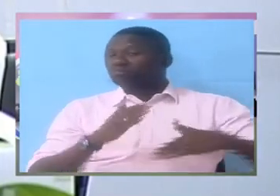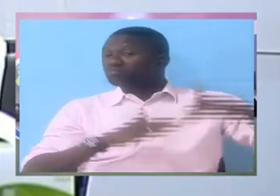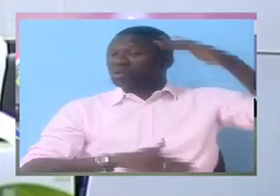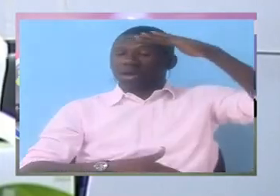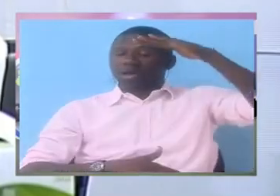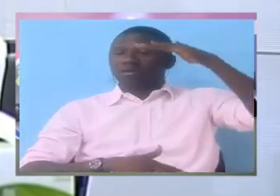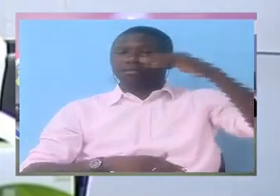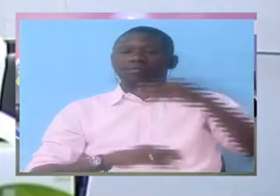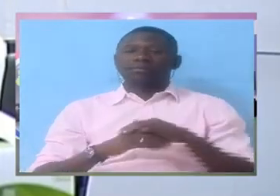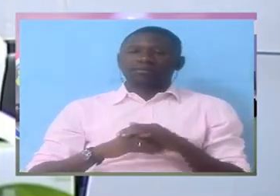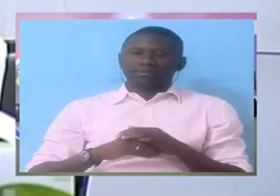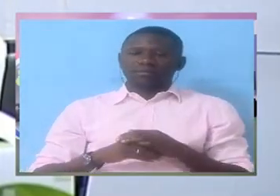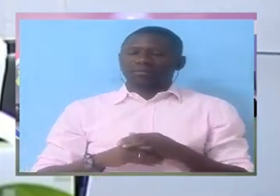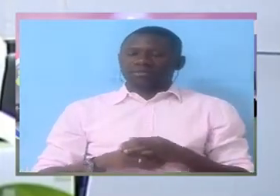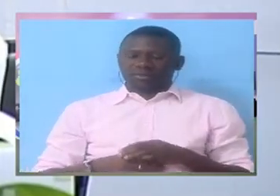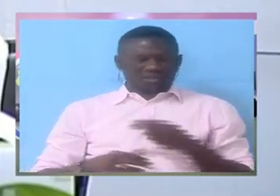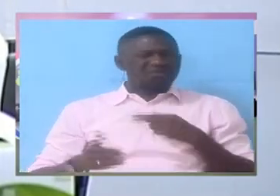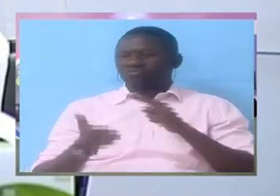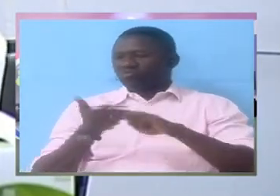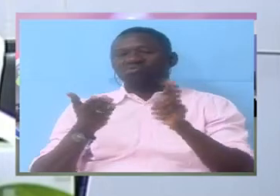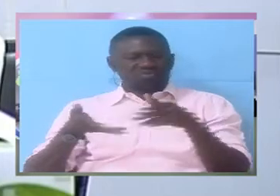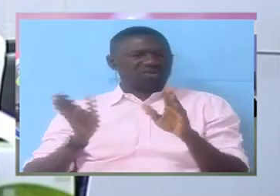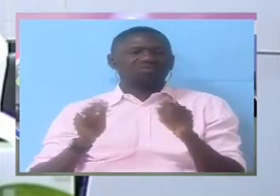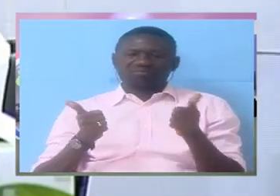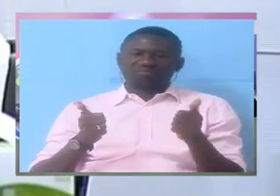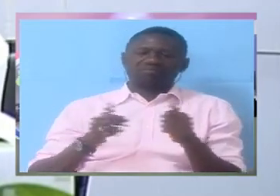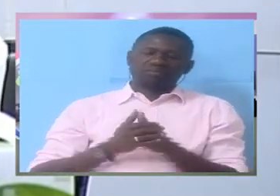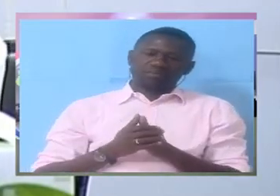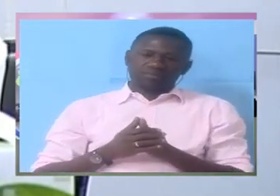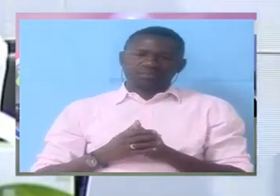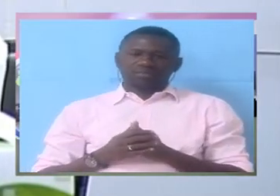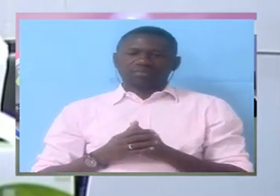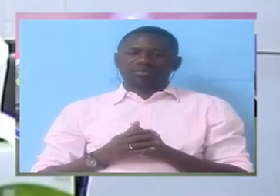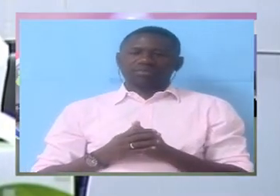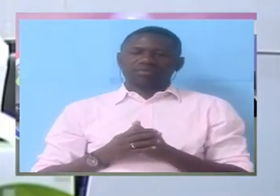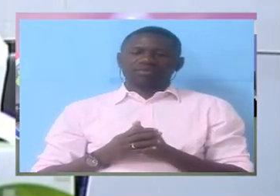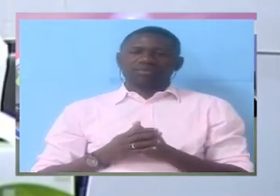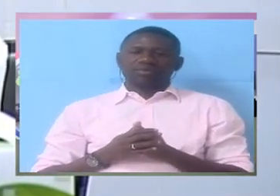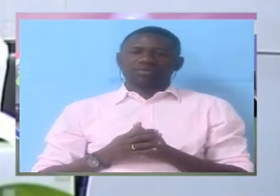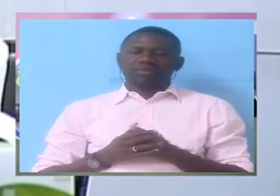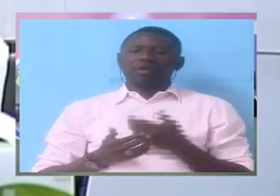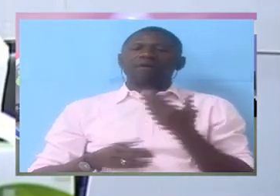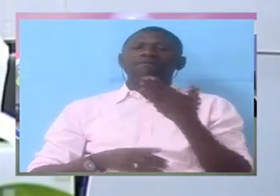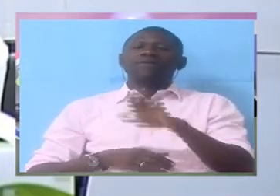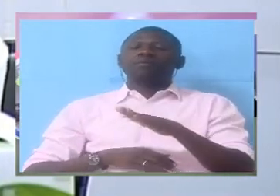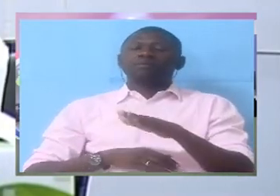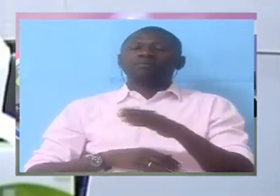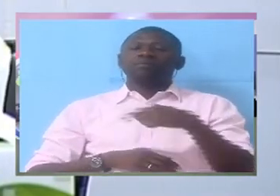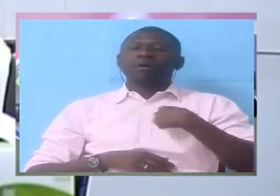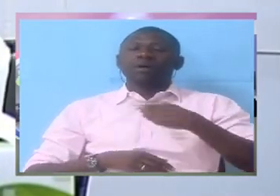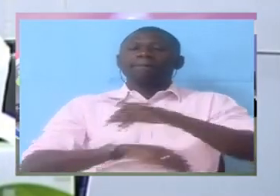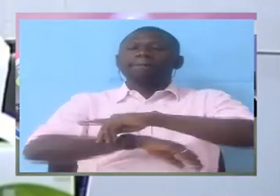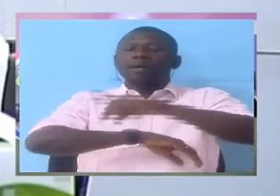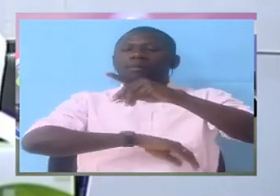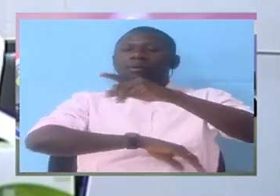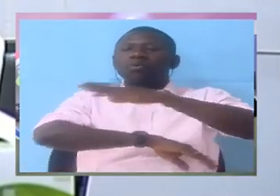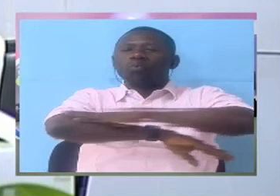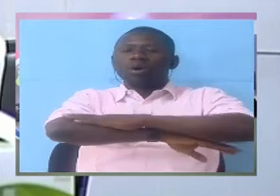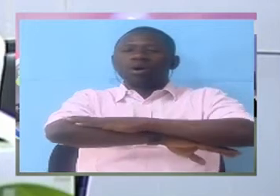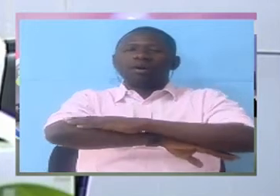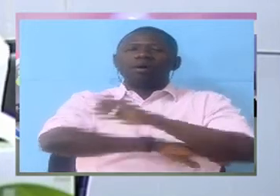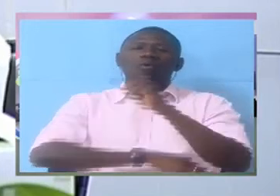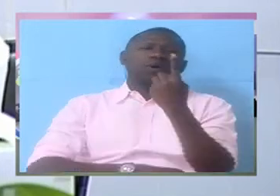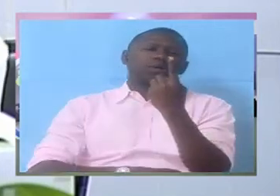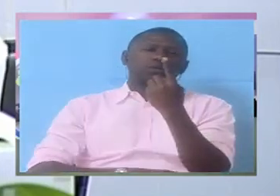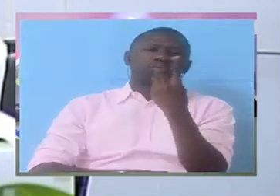normal. Yeah. So from my primary 1, 2, 3, I